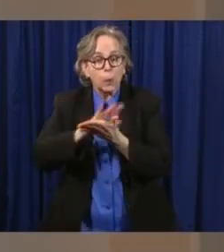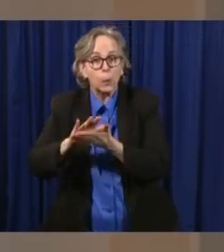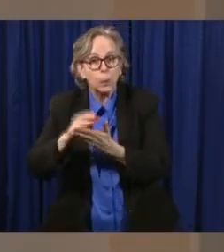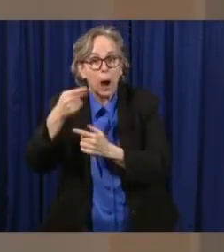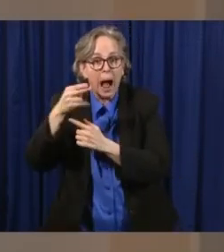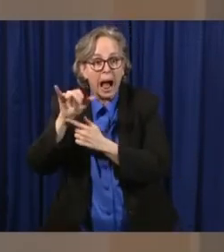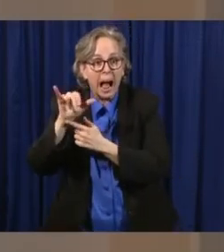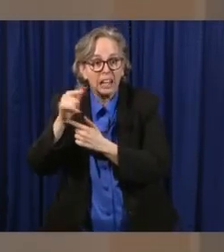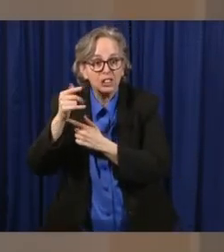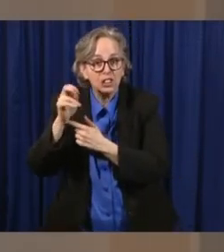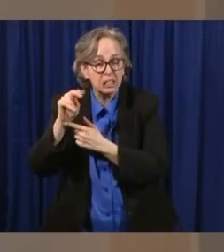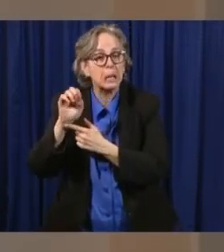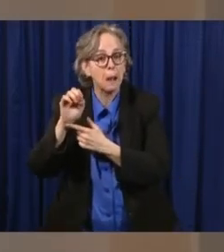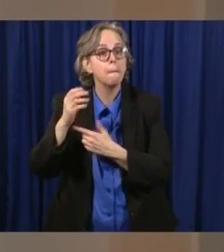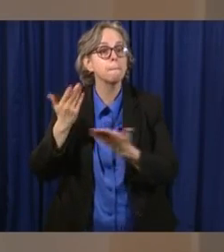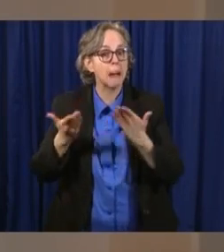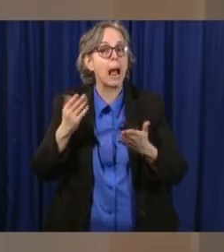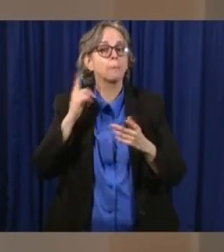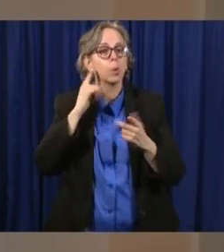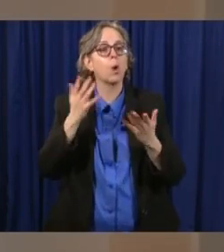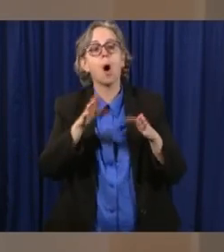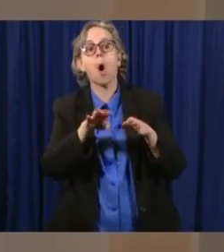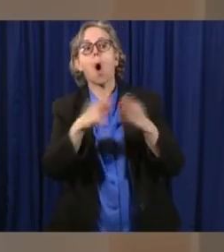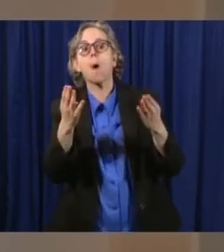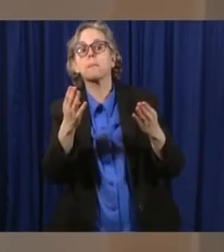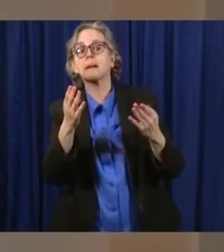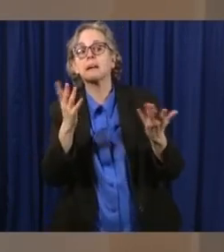later on. And vulnerable populations,